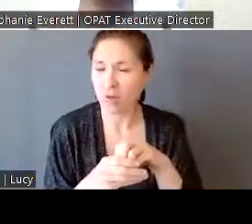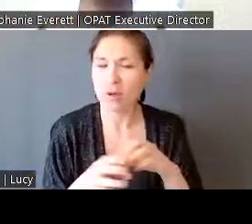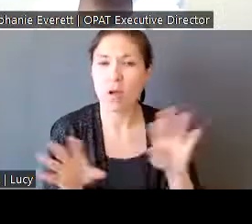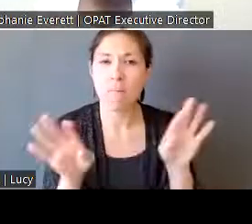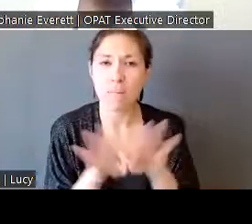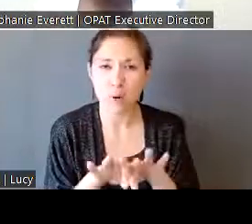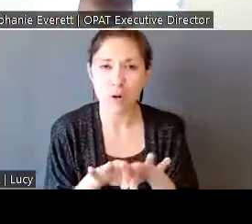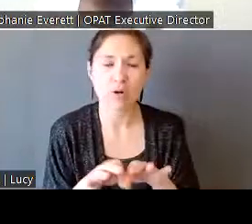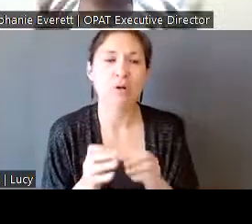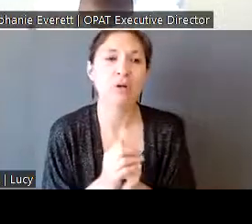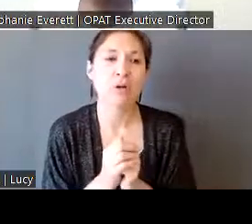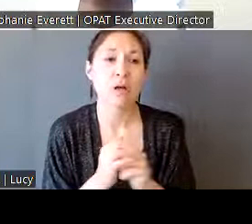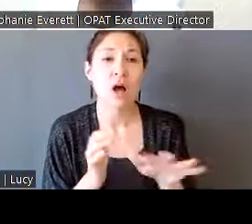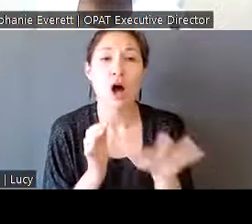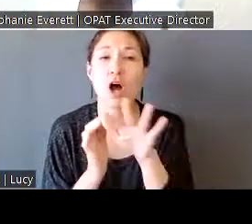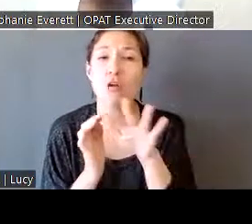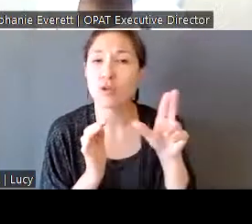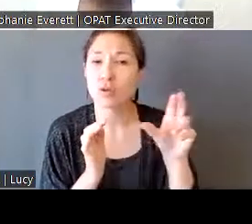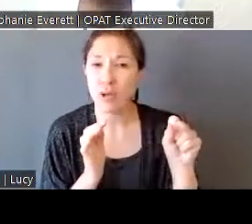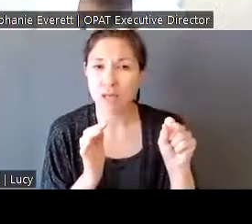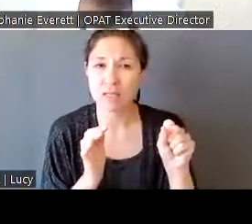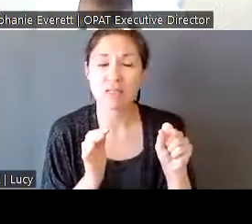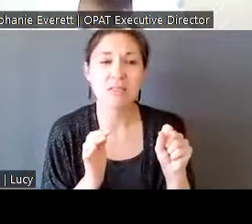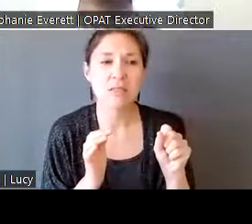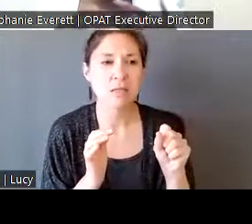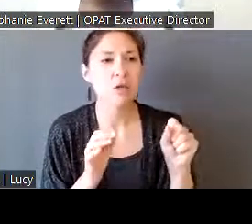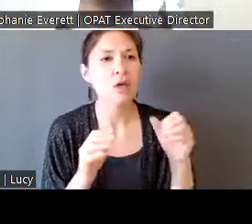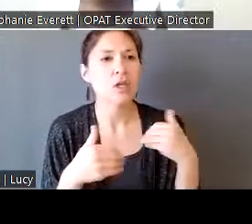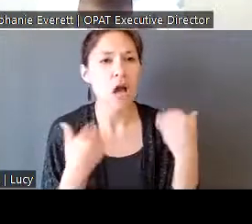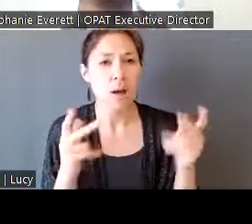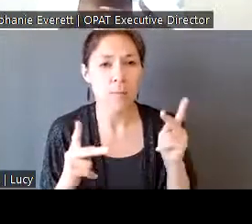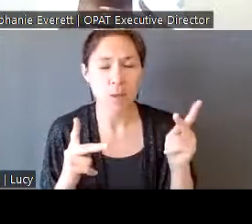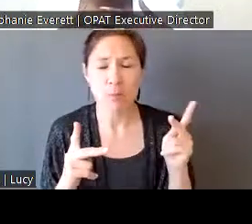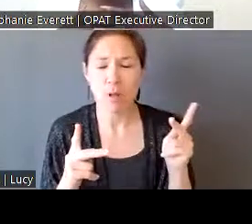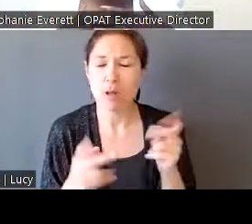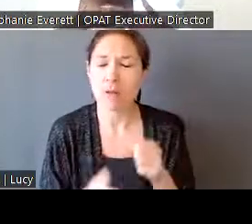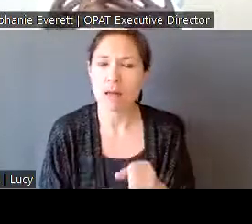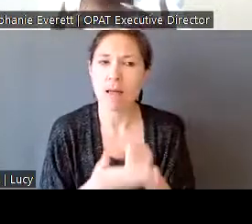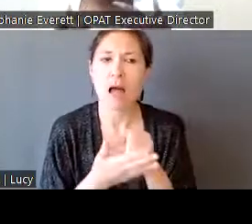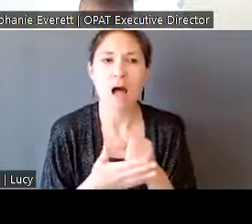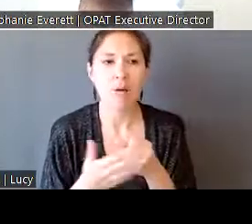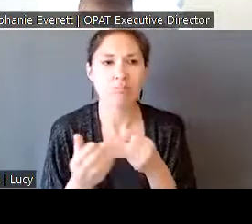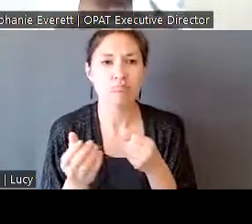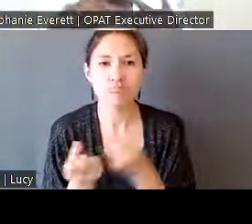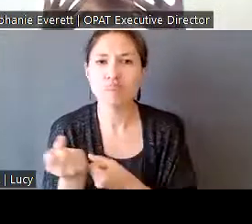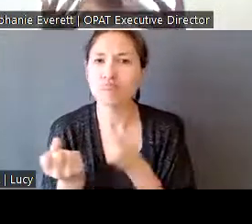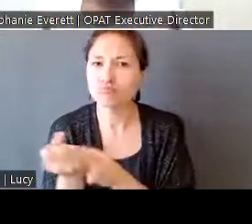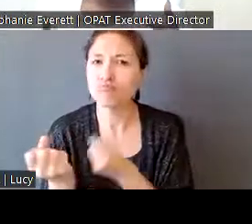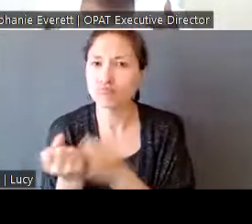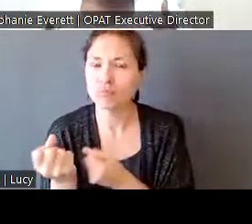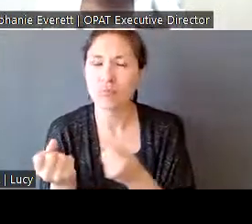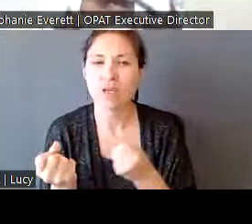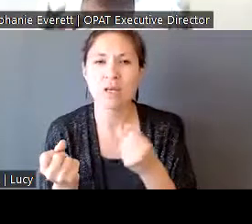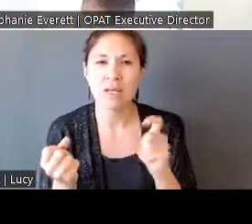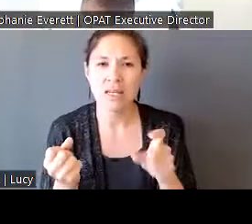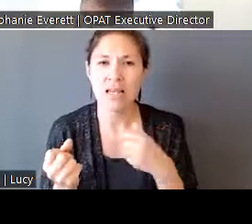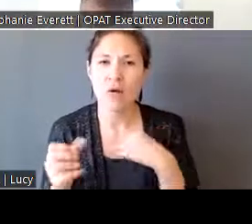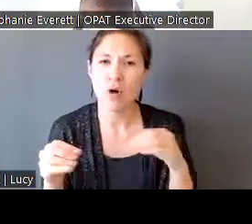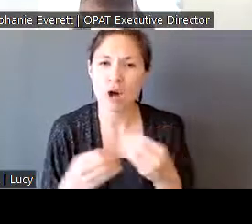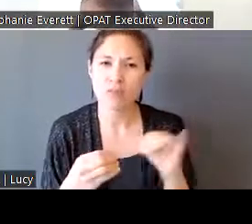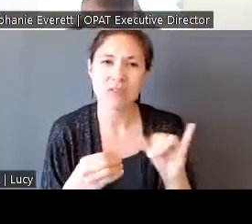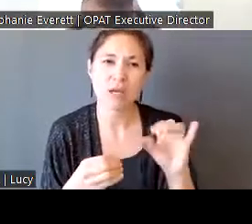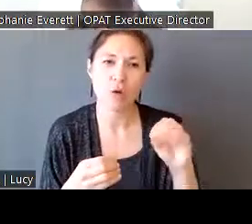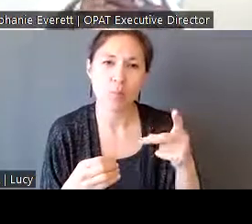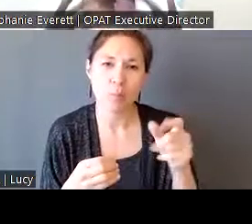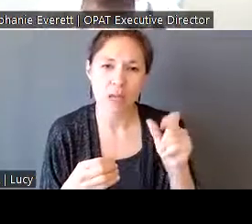across the nation of offices similar to OPAT, of organizing marches, of organizing around